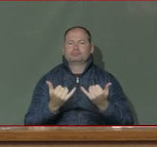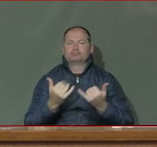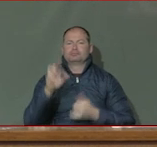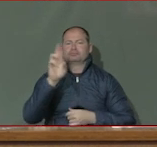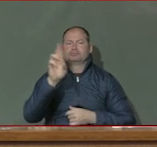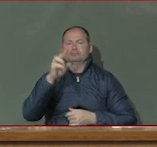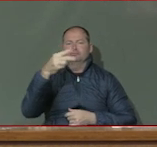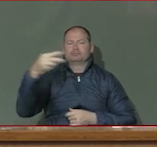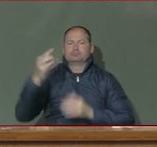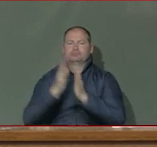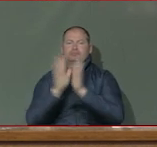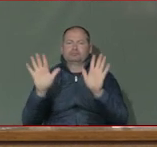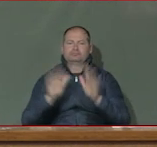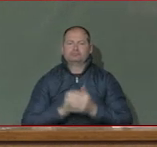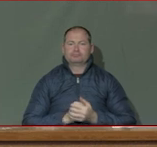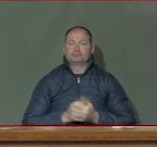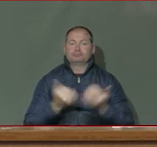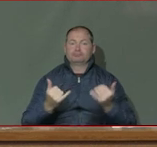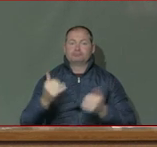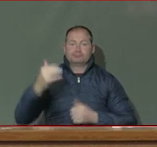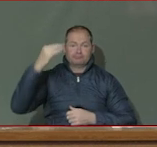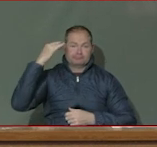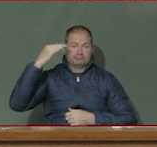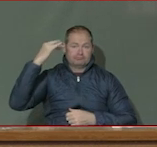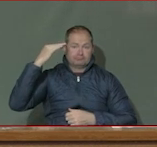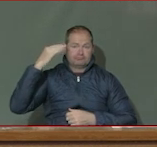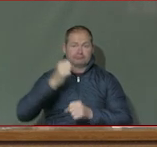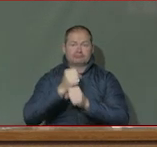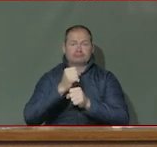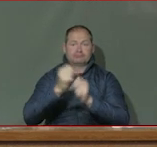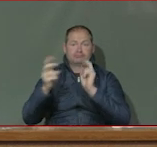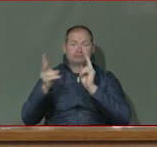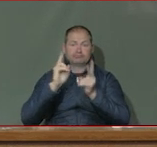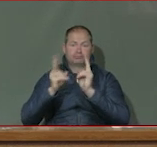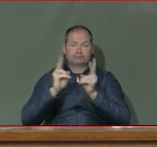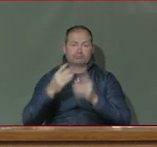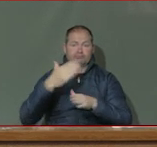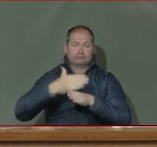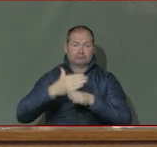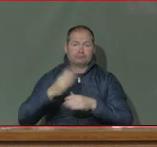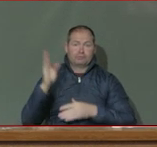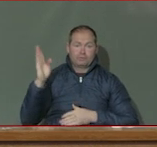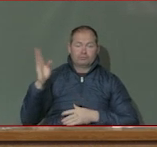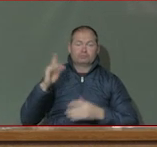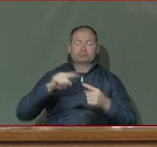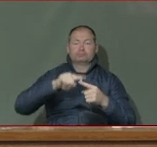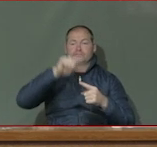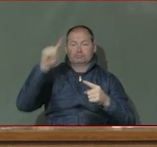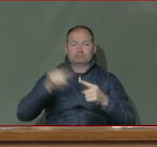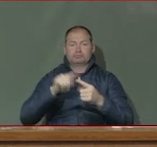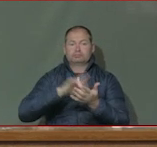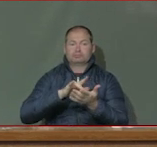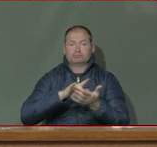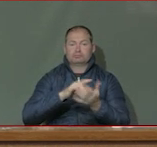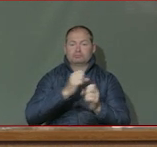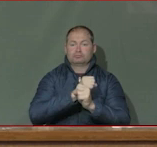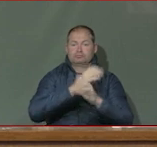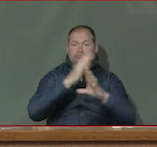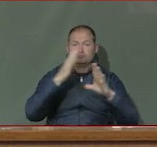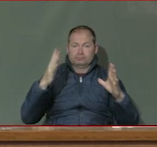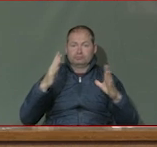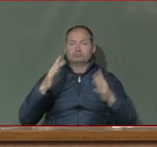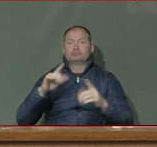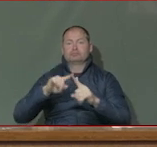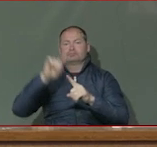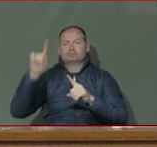People, that is the theory for grade 12. Circle center at the origin, circle with center AB. The